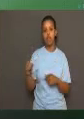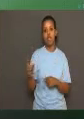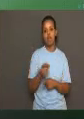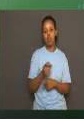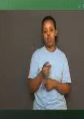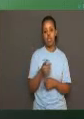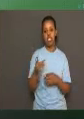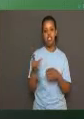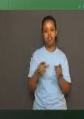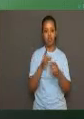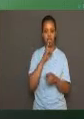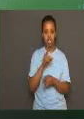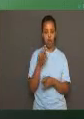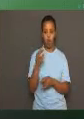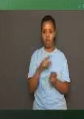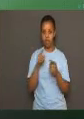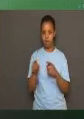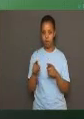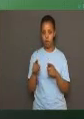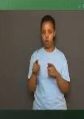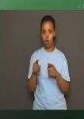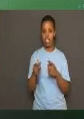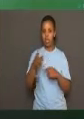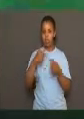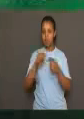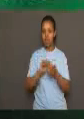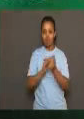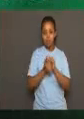noteworthy phenomenon in the learning process.